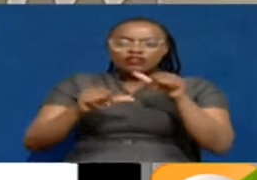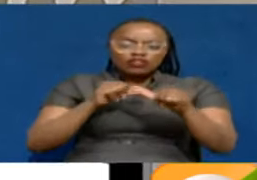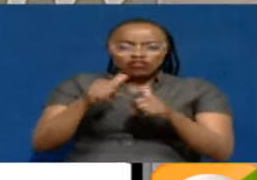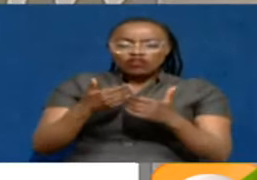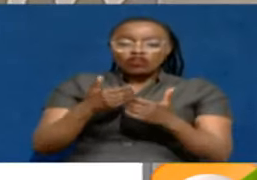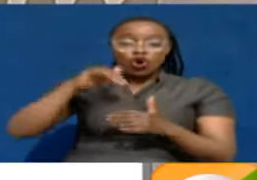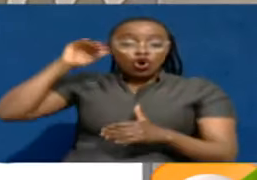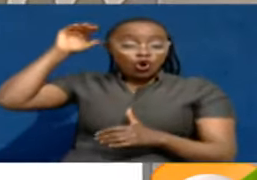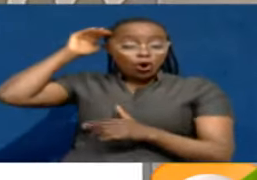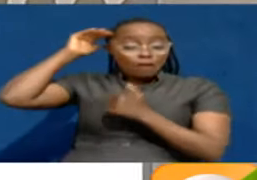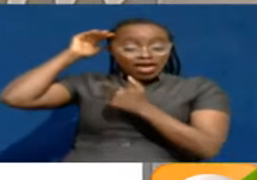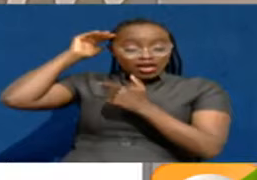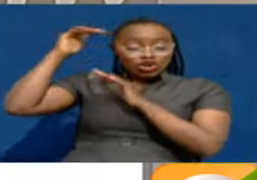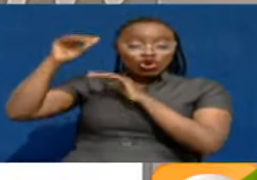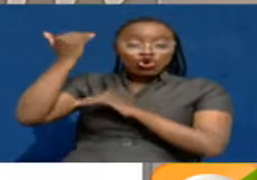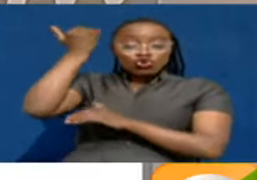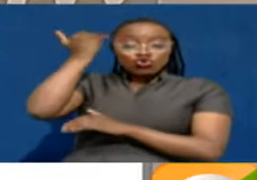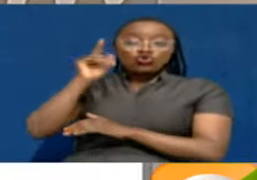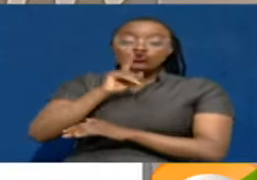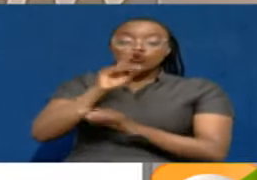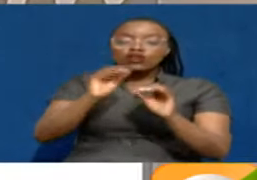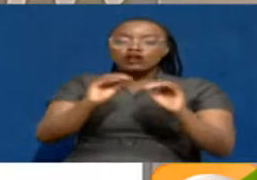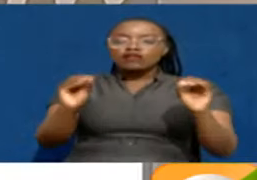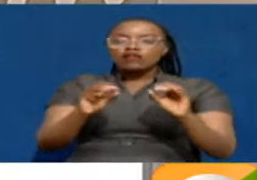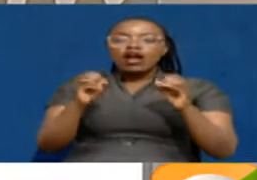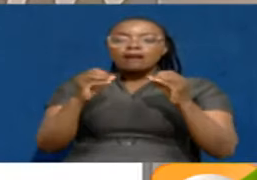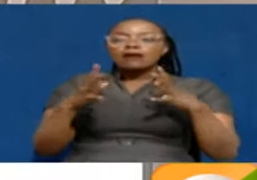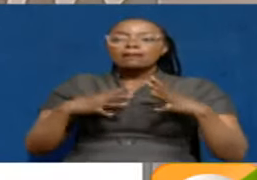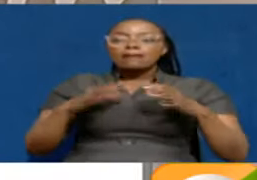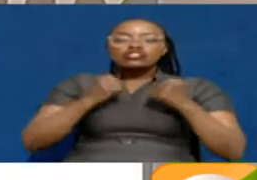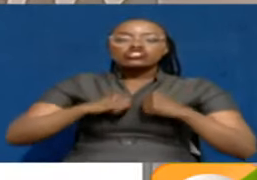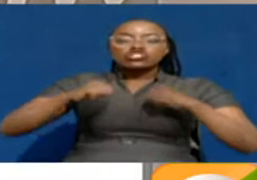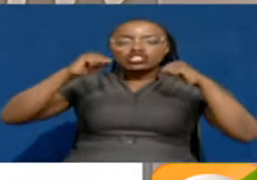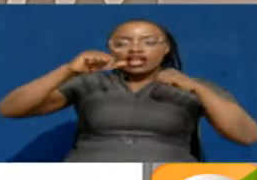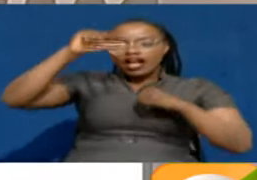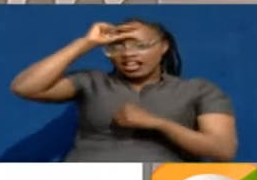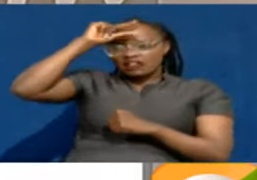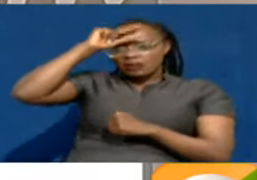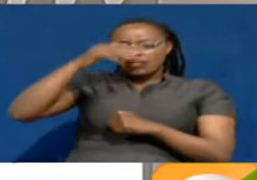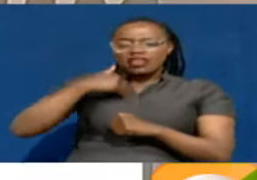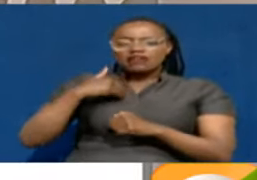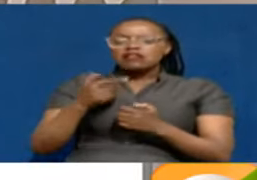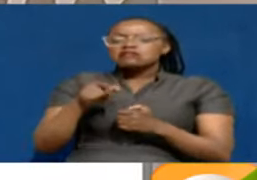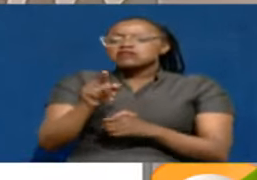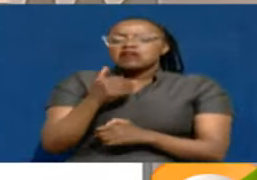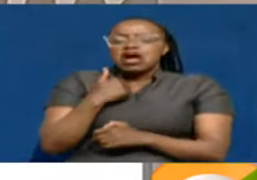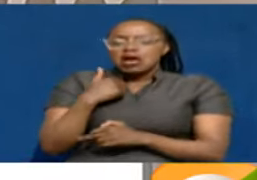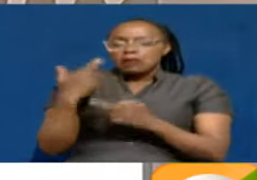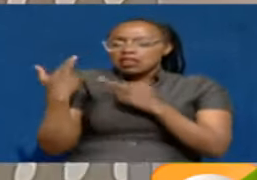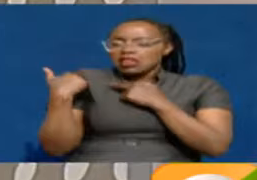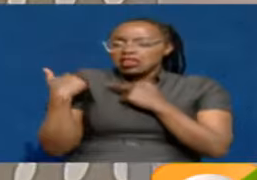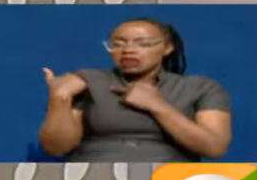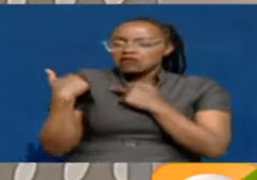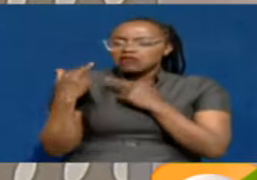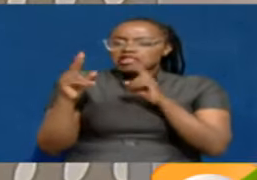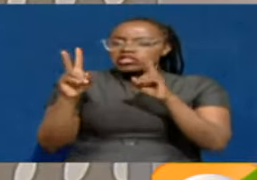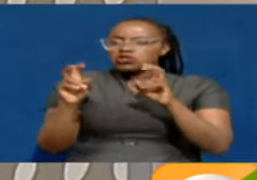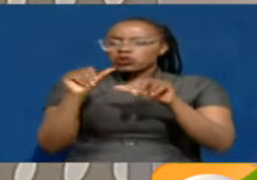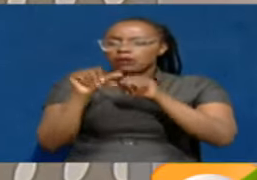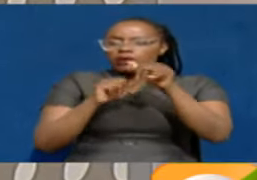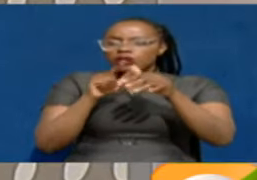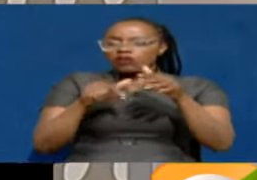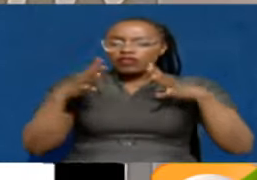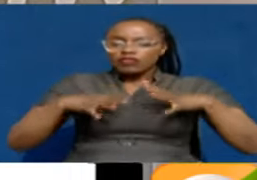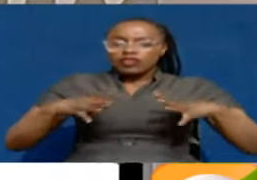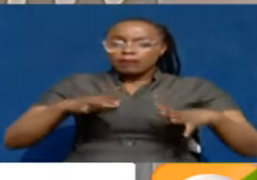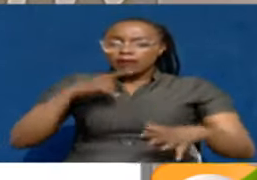contempt of court, how many times have several senior government officials been held in contempt for things like